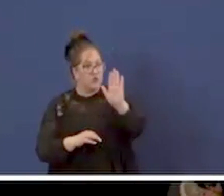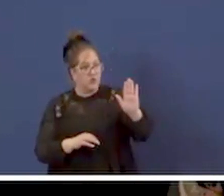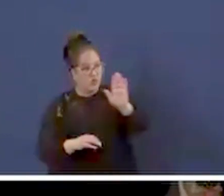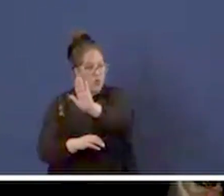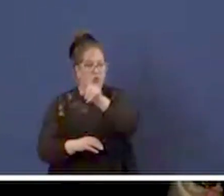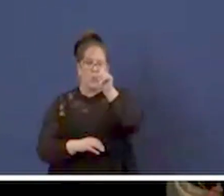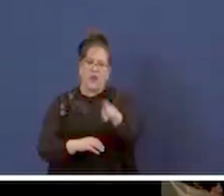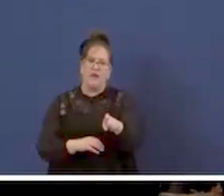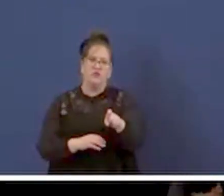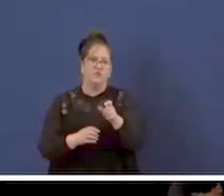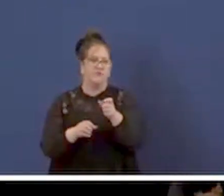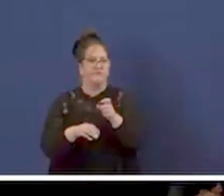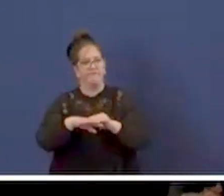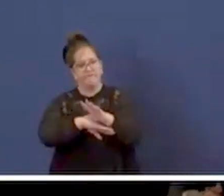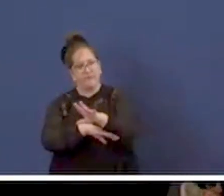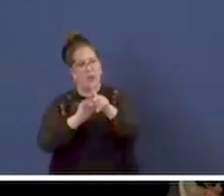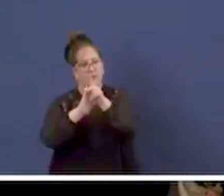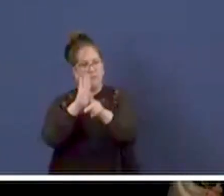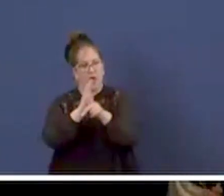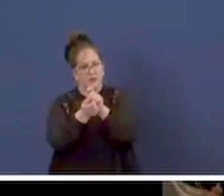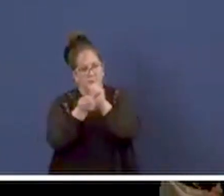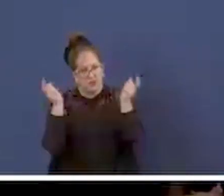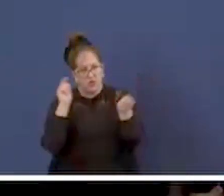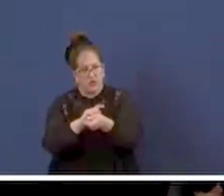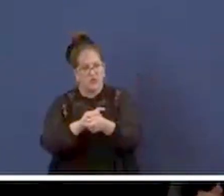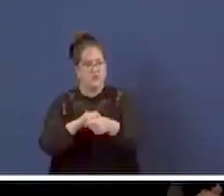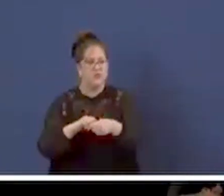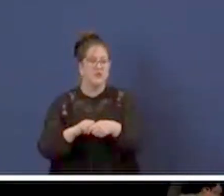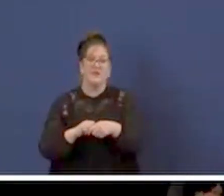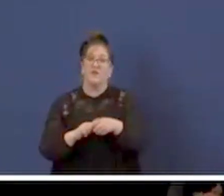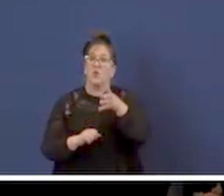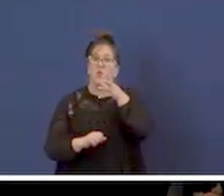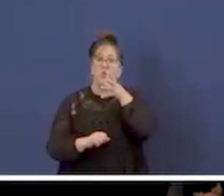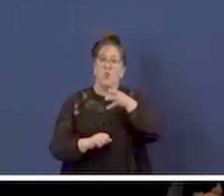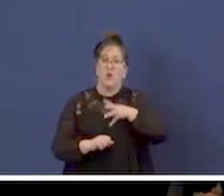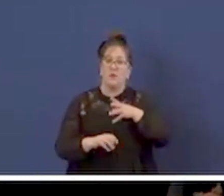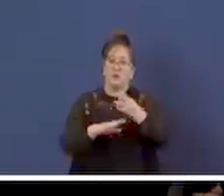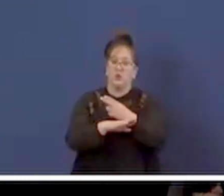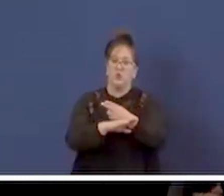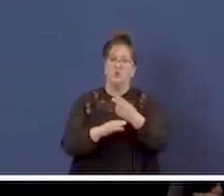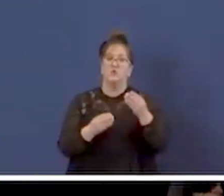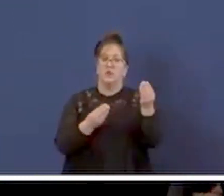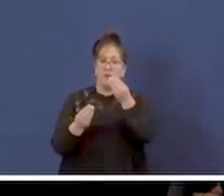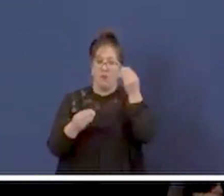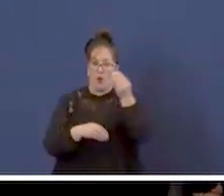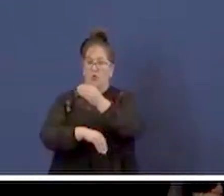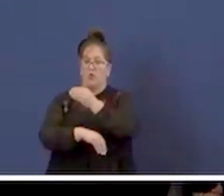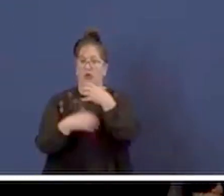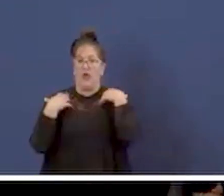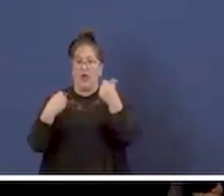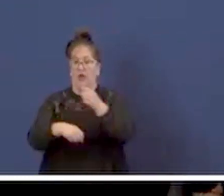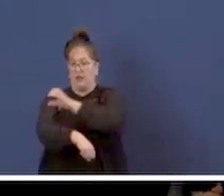need to make policy changes because even for women to use the mobile health clinic's free services, they have to be